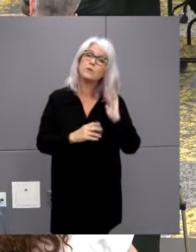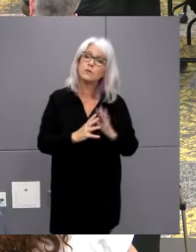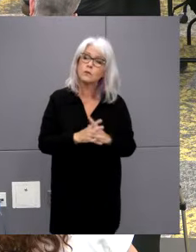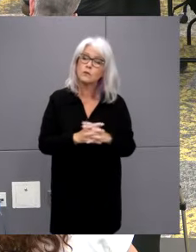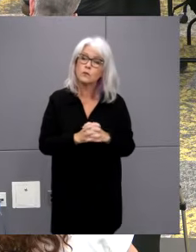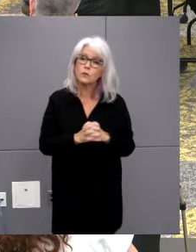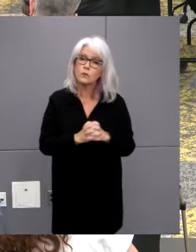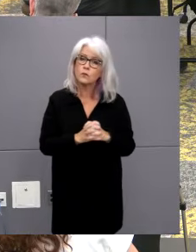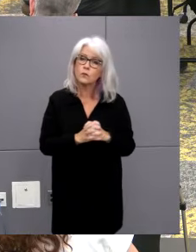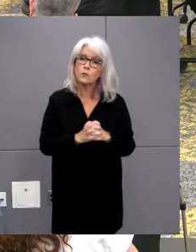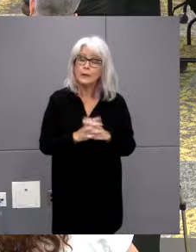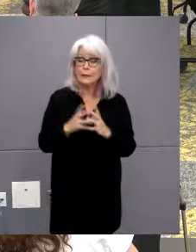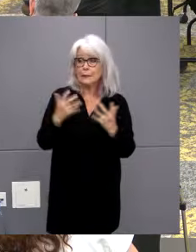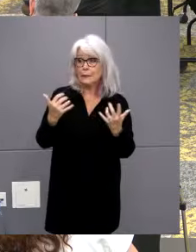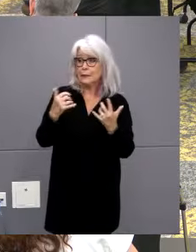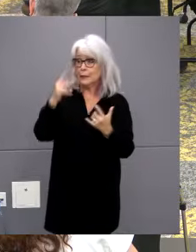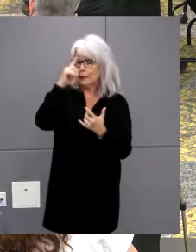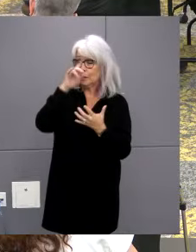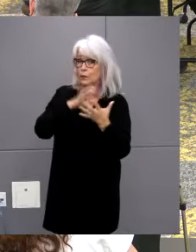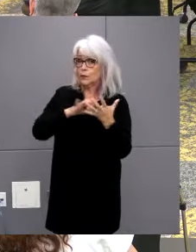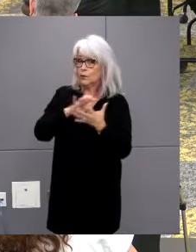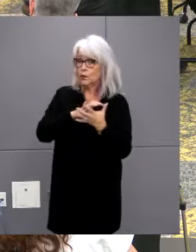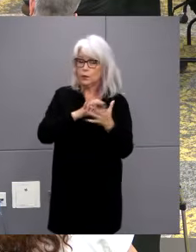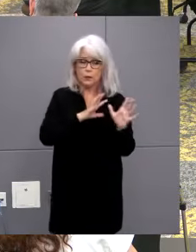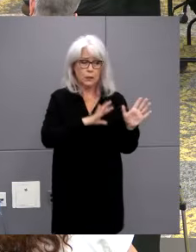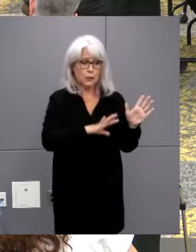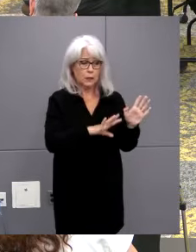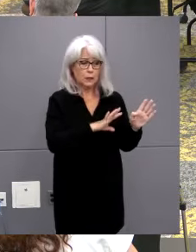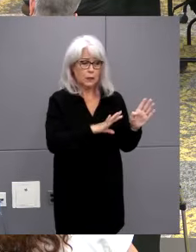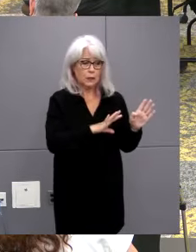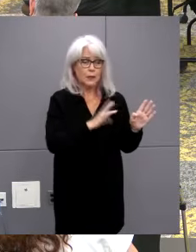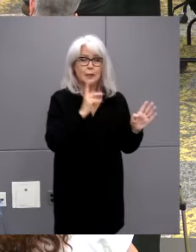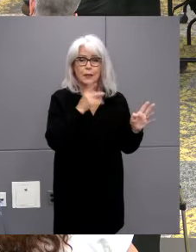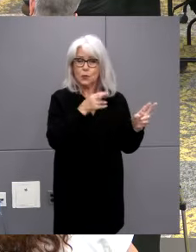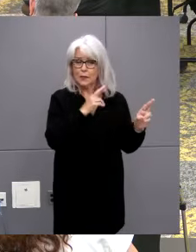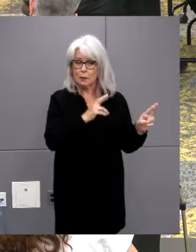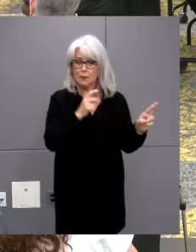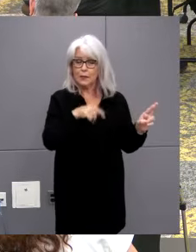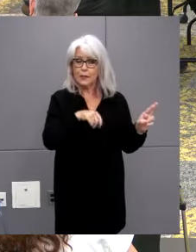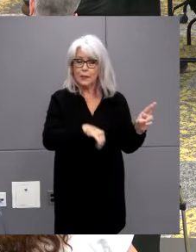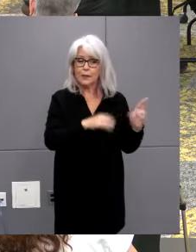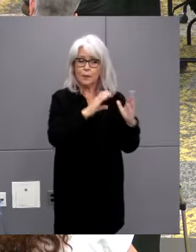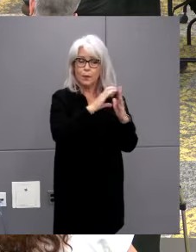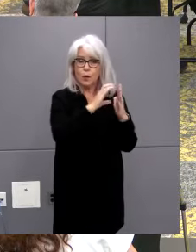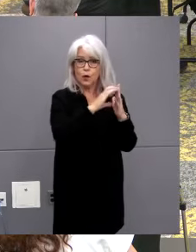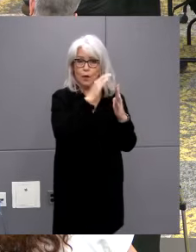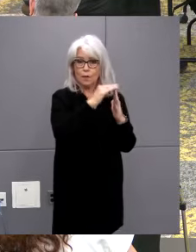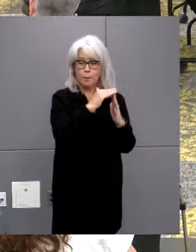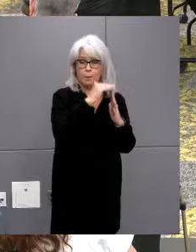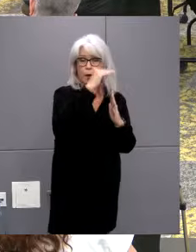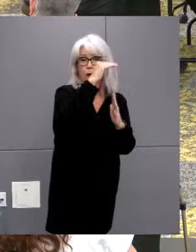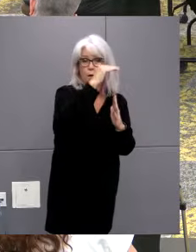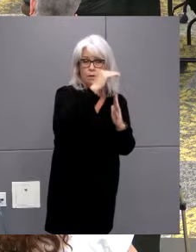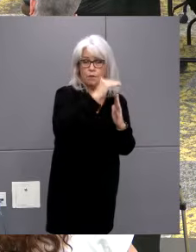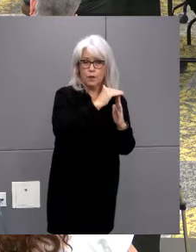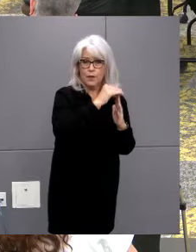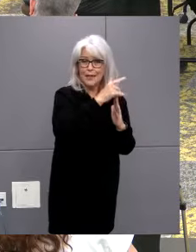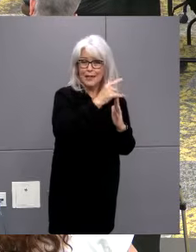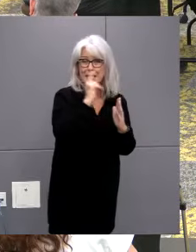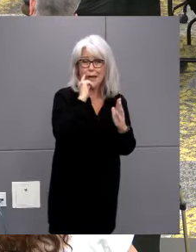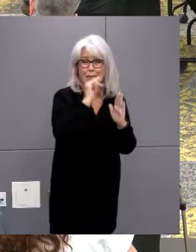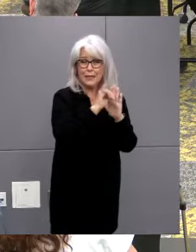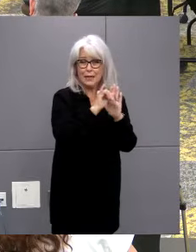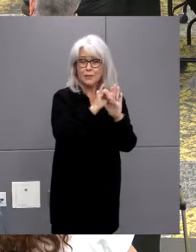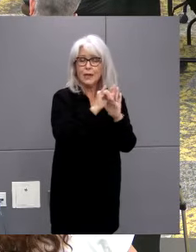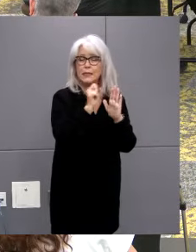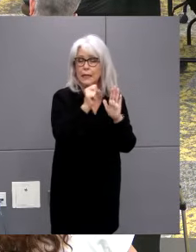okay, now I'm confused on, Well, All right. respectfully, in the paragraph above, it identifies